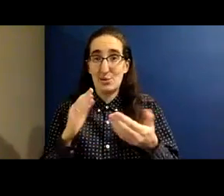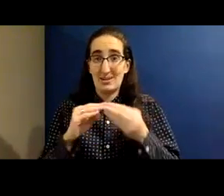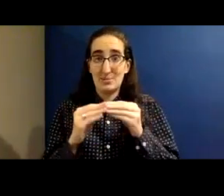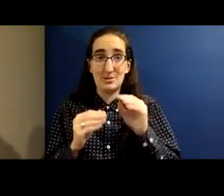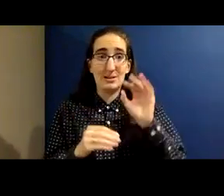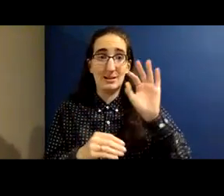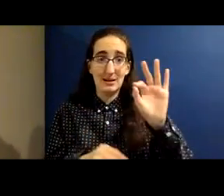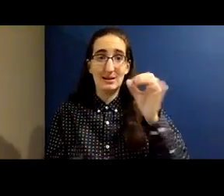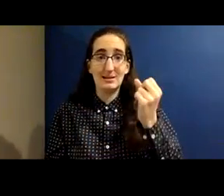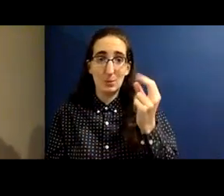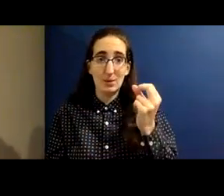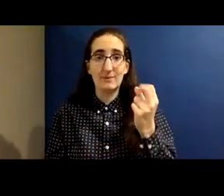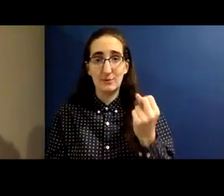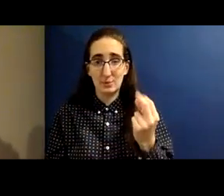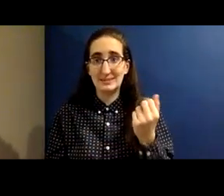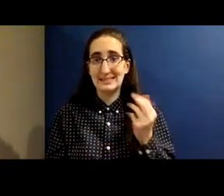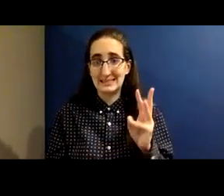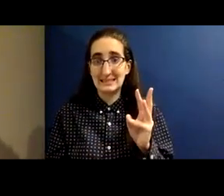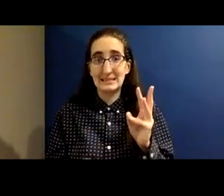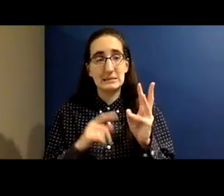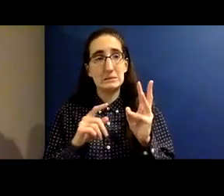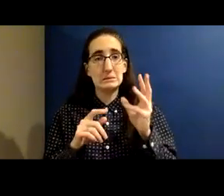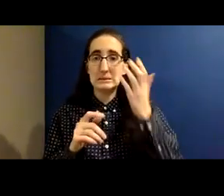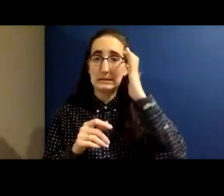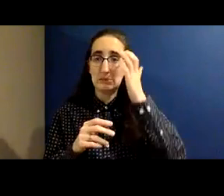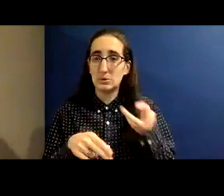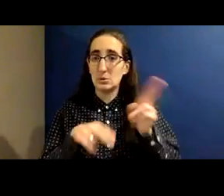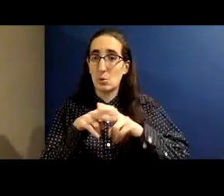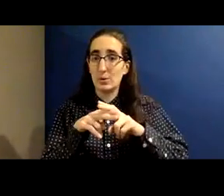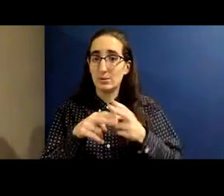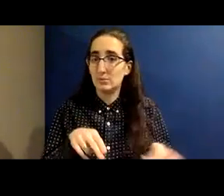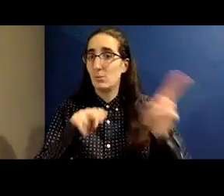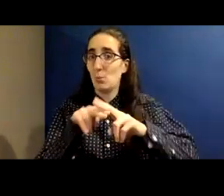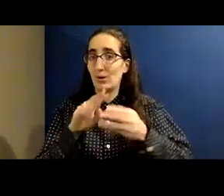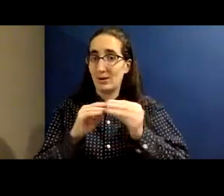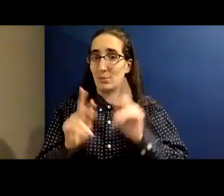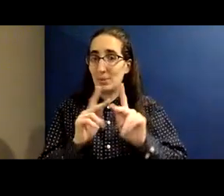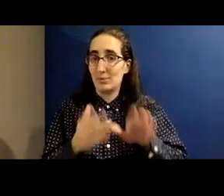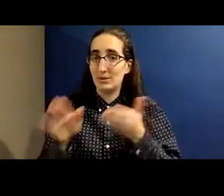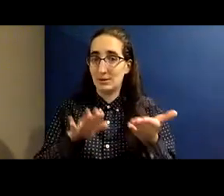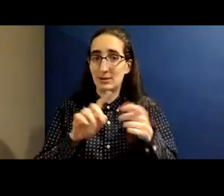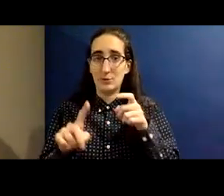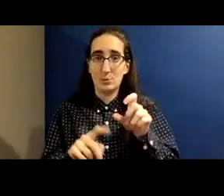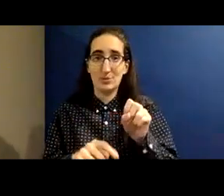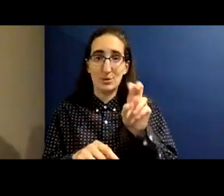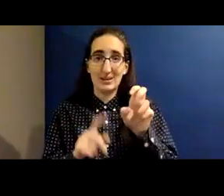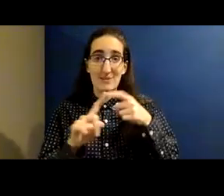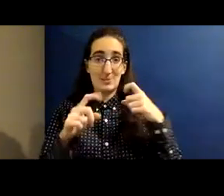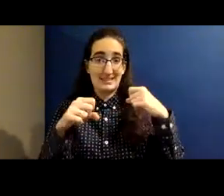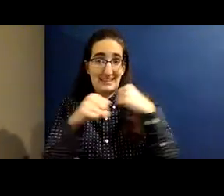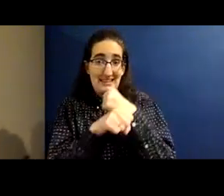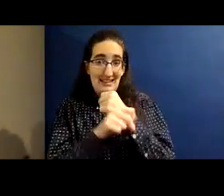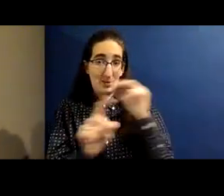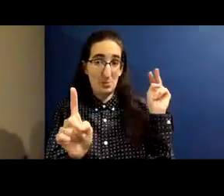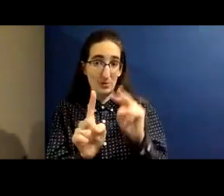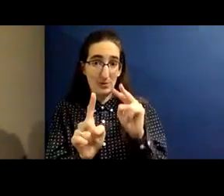and 12 and 16 indicate growing numbers of people dying by suicide, from a statistical point of view,